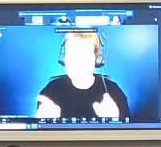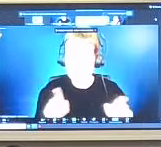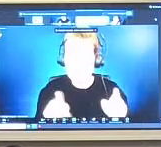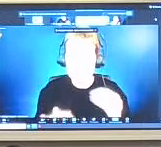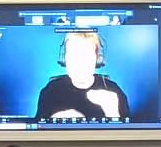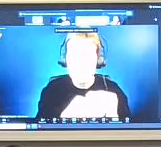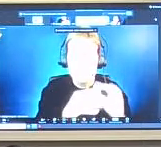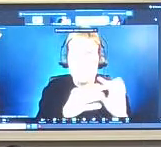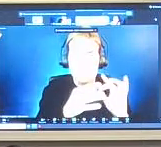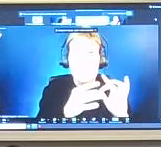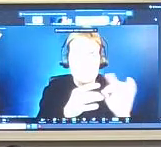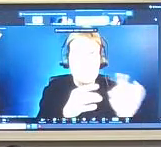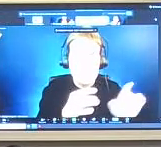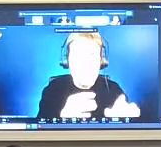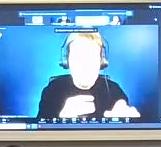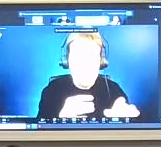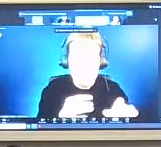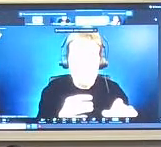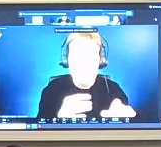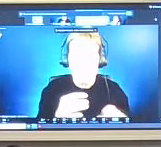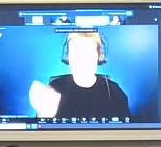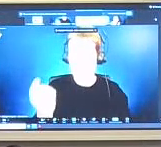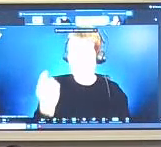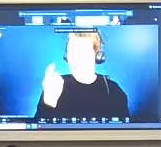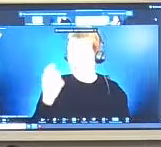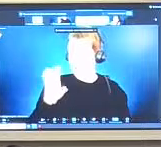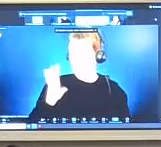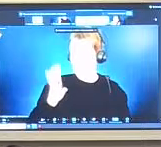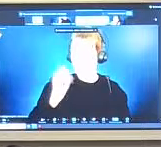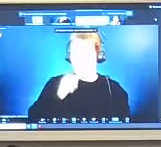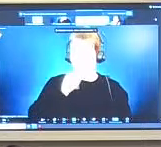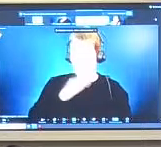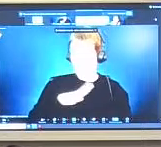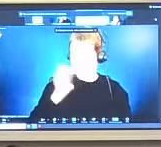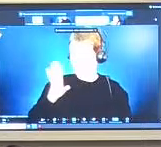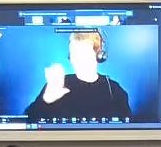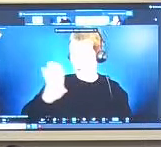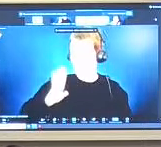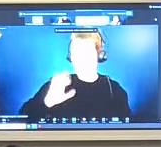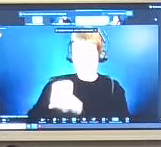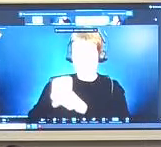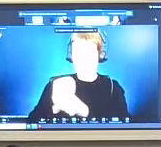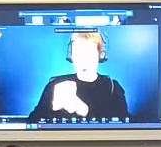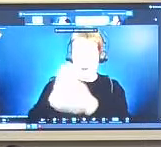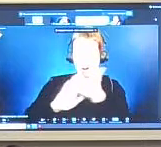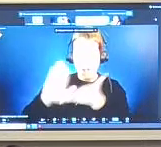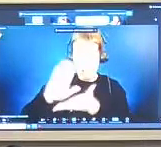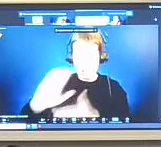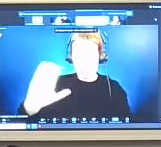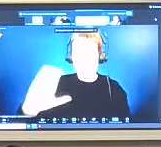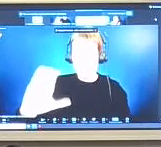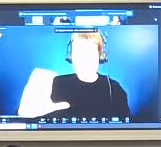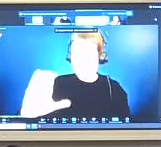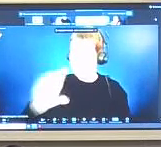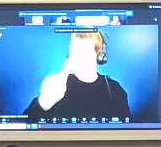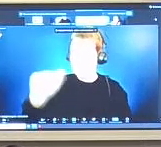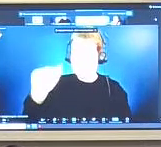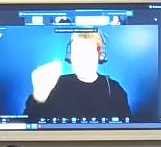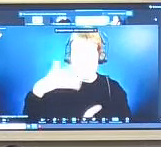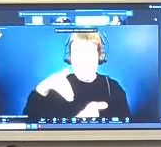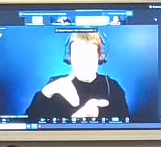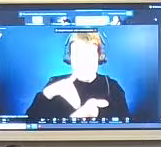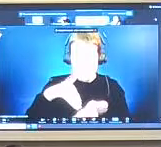Okay. I work at College of Charleston at the Disability Center, and I